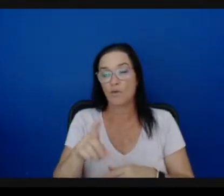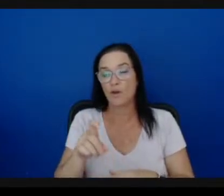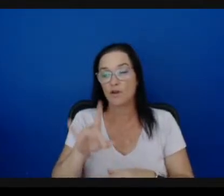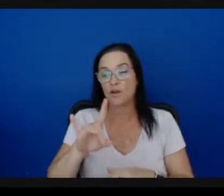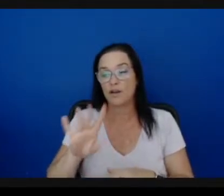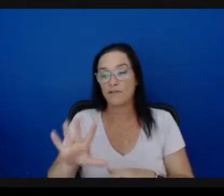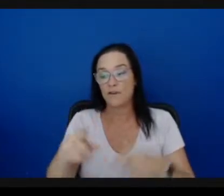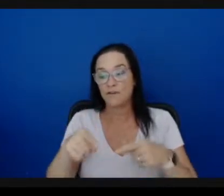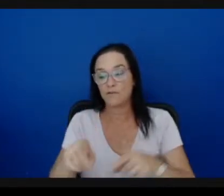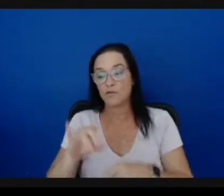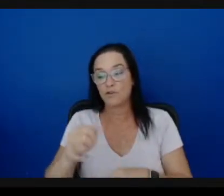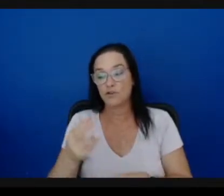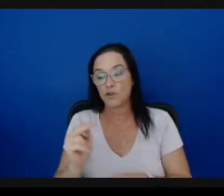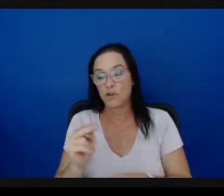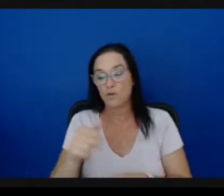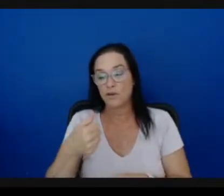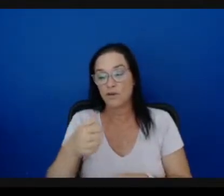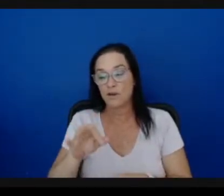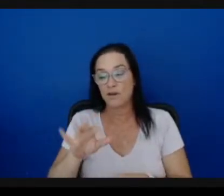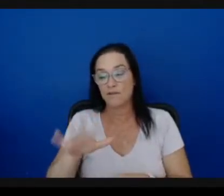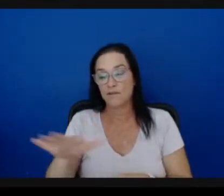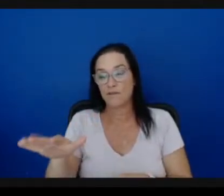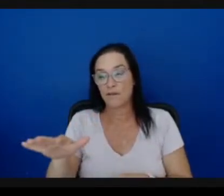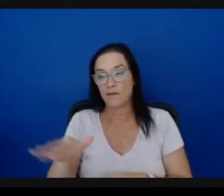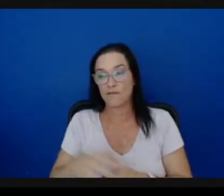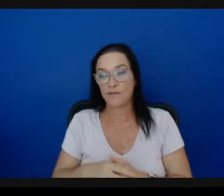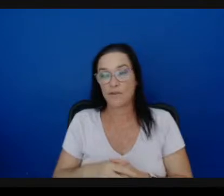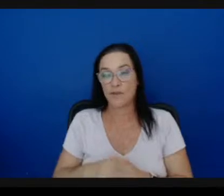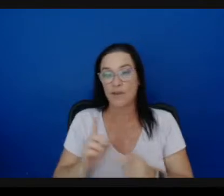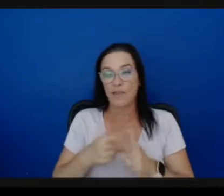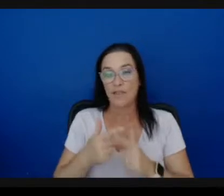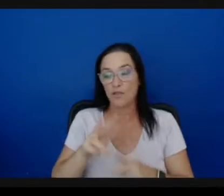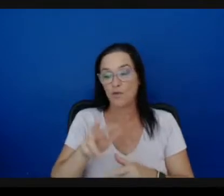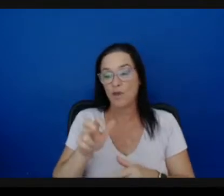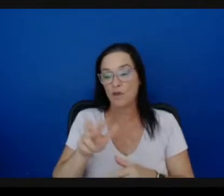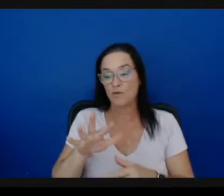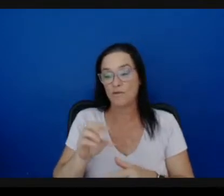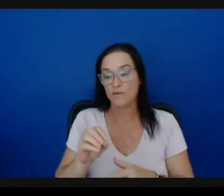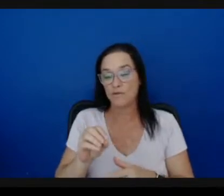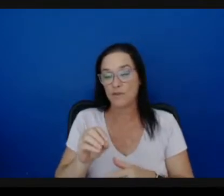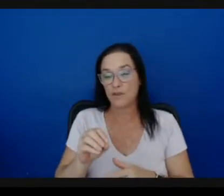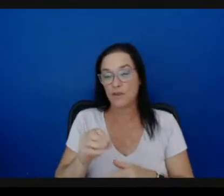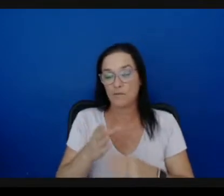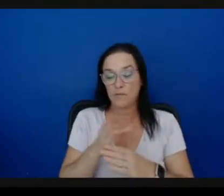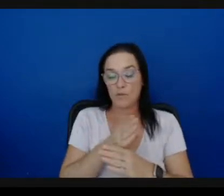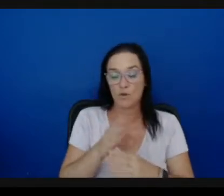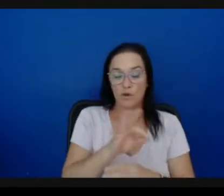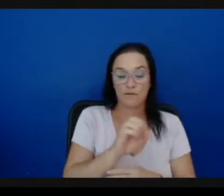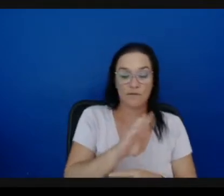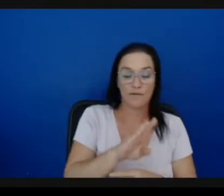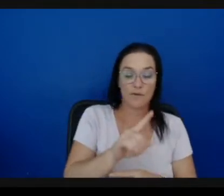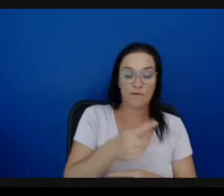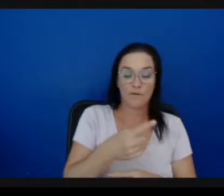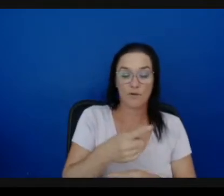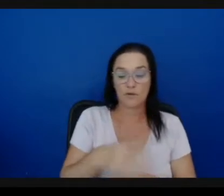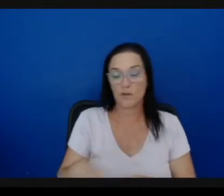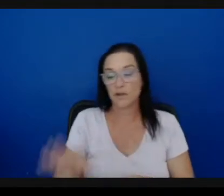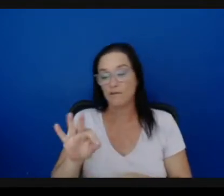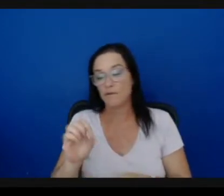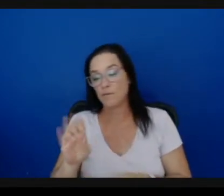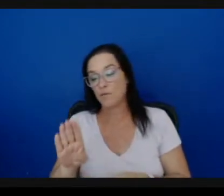185 in January 1955, and 350 between February 1 and February